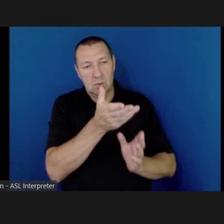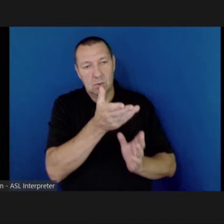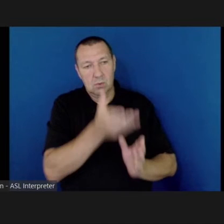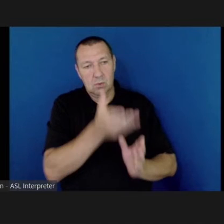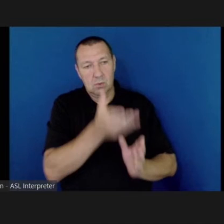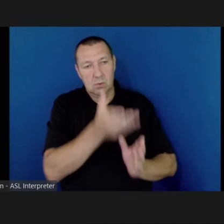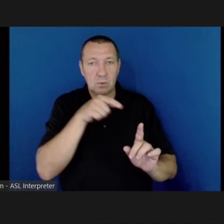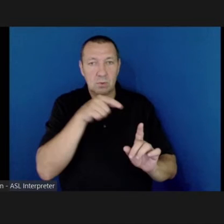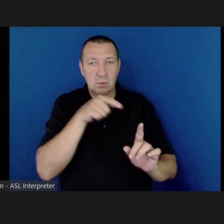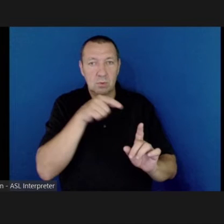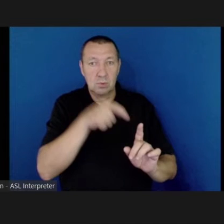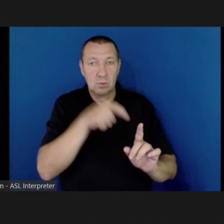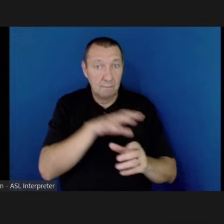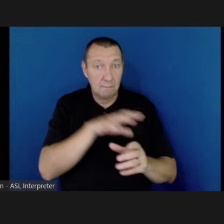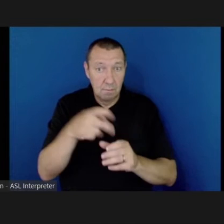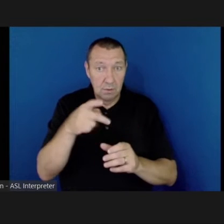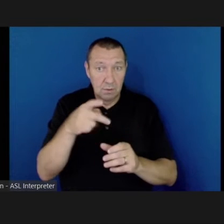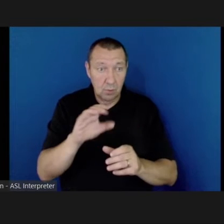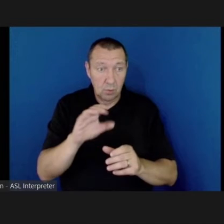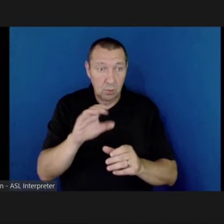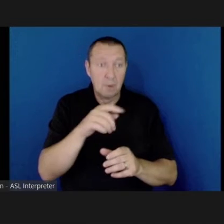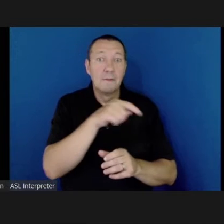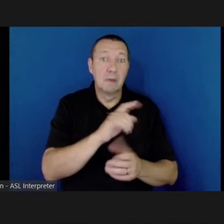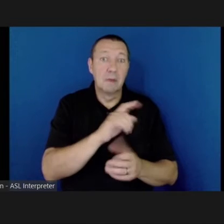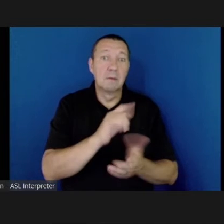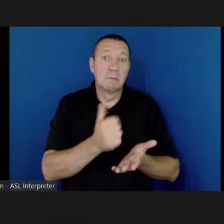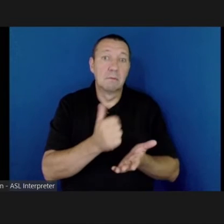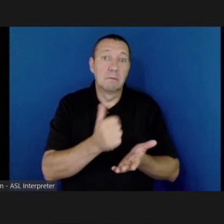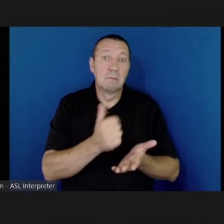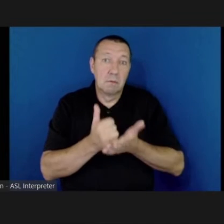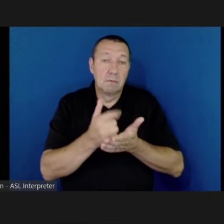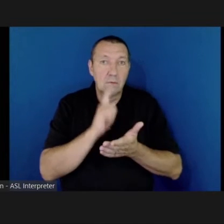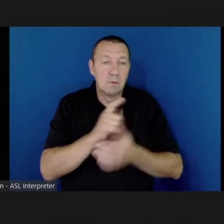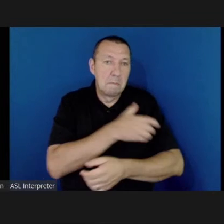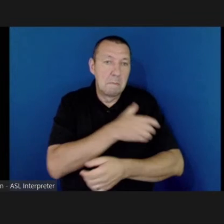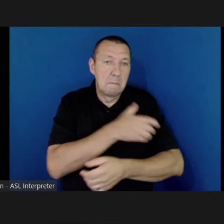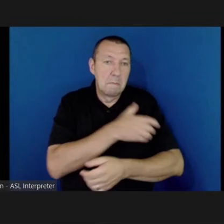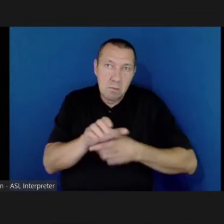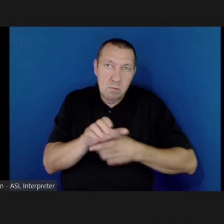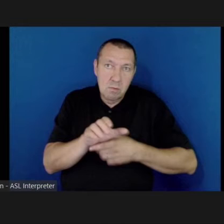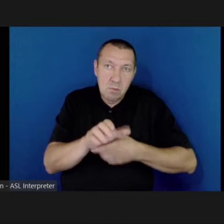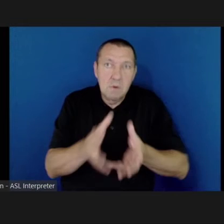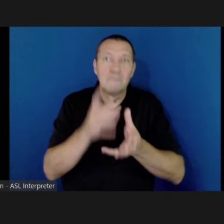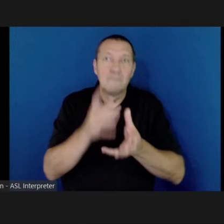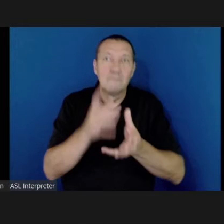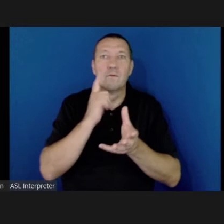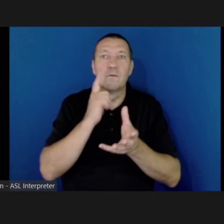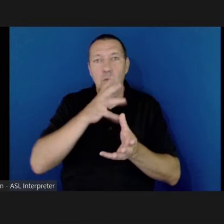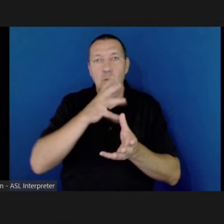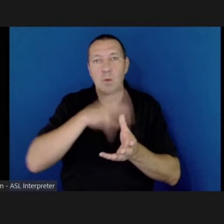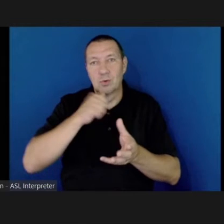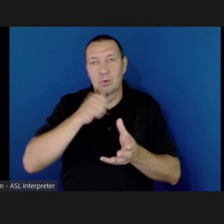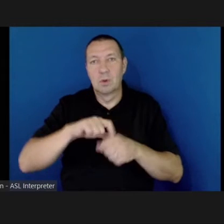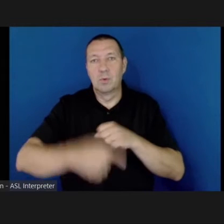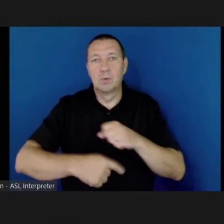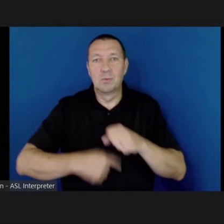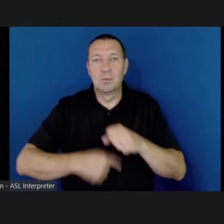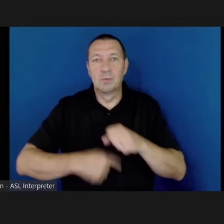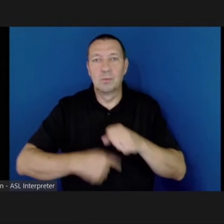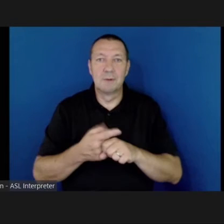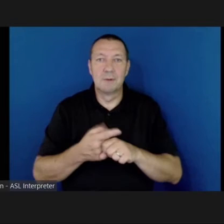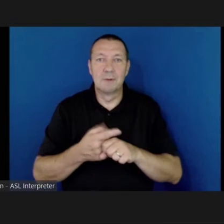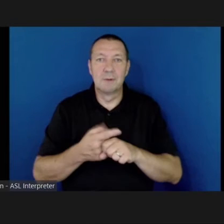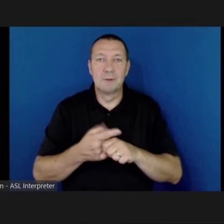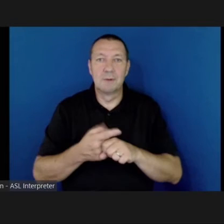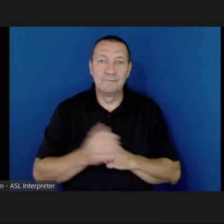Peace Corps, who have made a significant contribution to the empowerment of women and girls globally. And indeed, they have taken